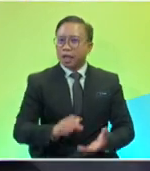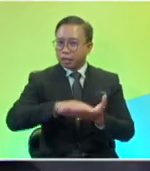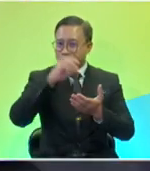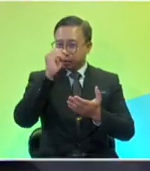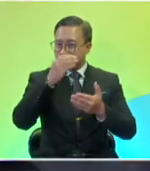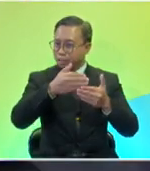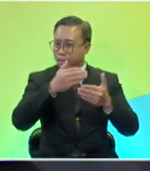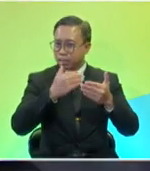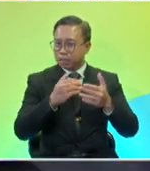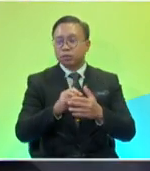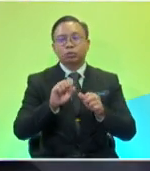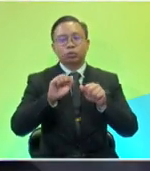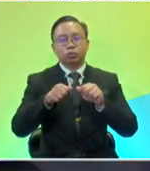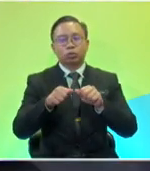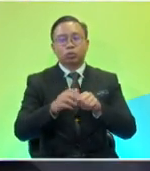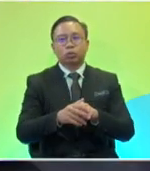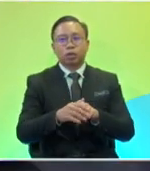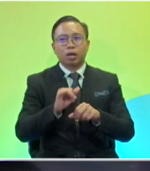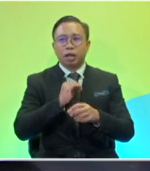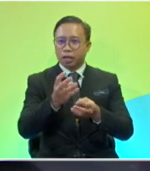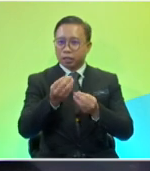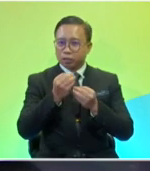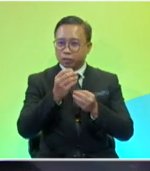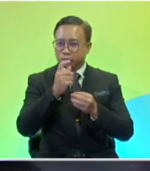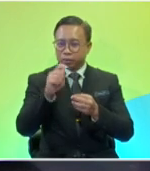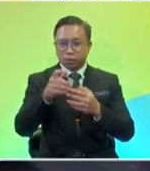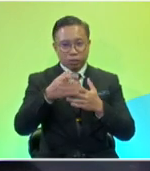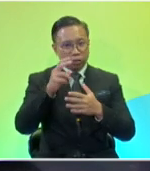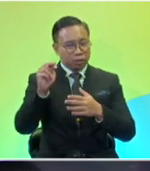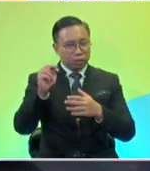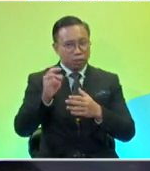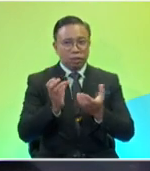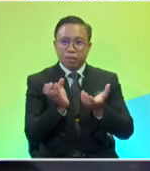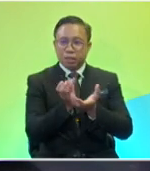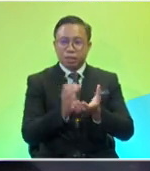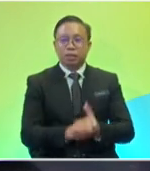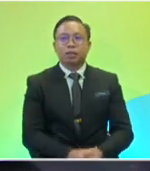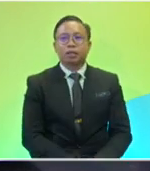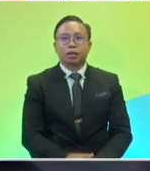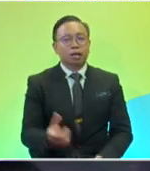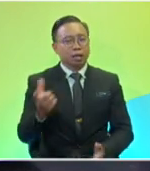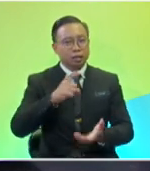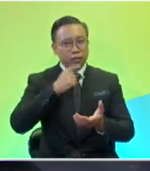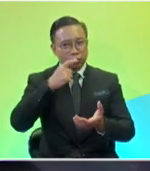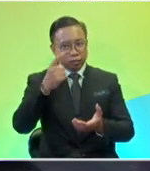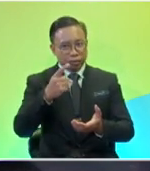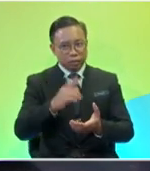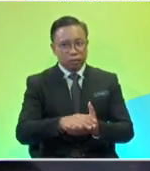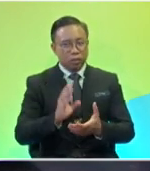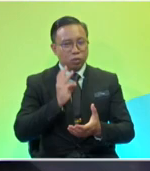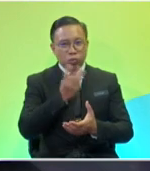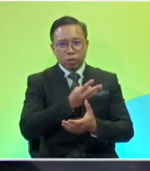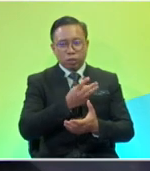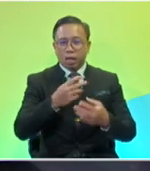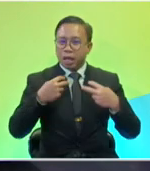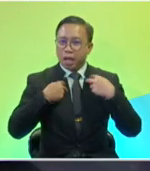earlier. Okay, so when I took the calling card and see which name. Okay, let's say we take the calling card and we have police